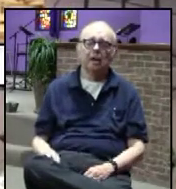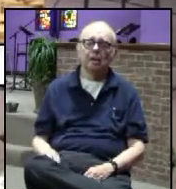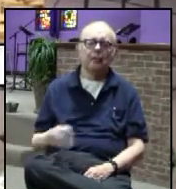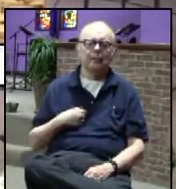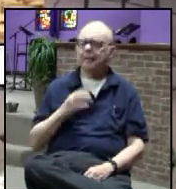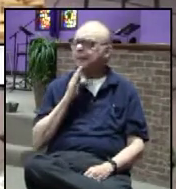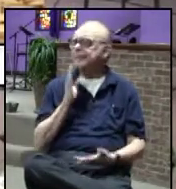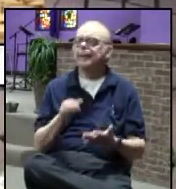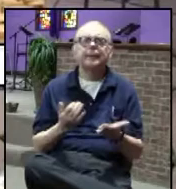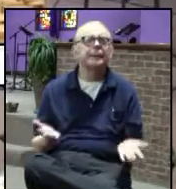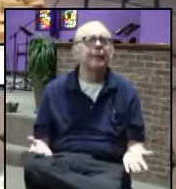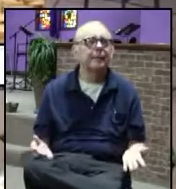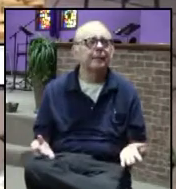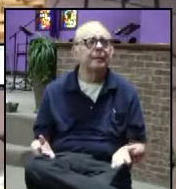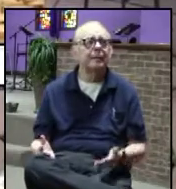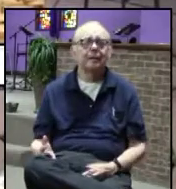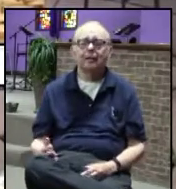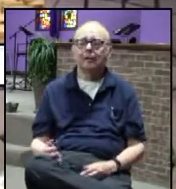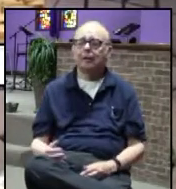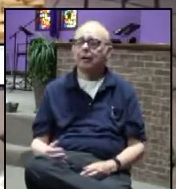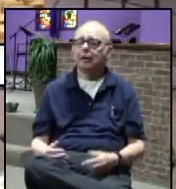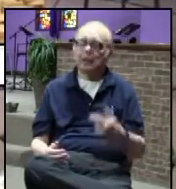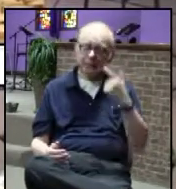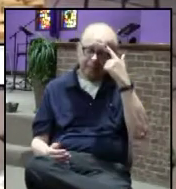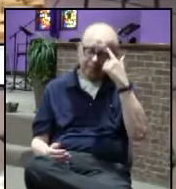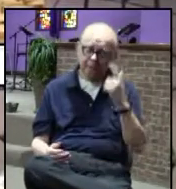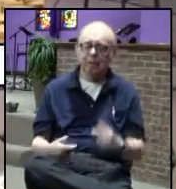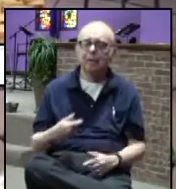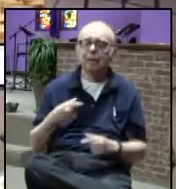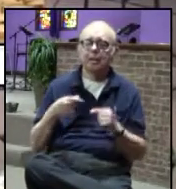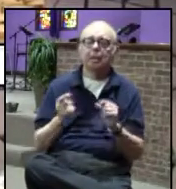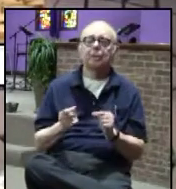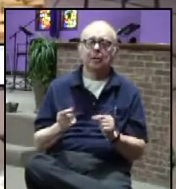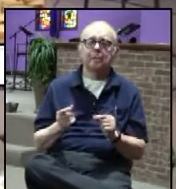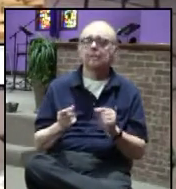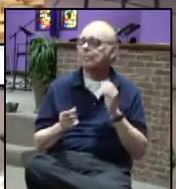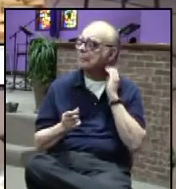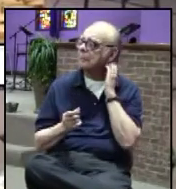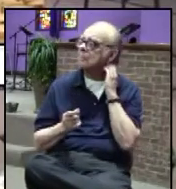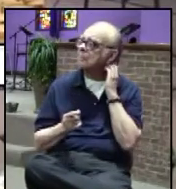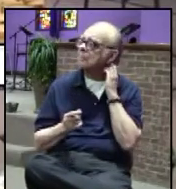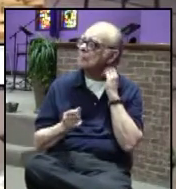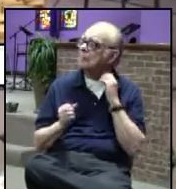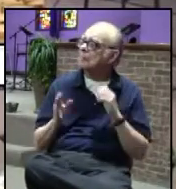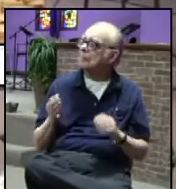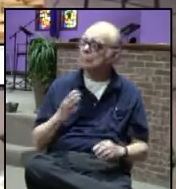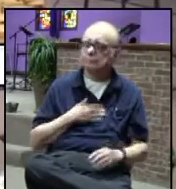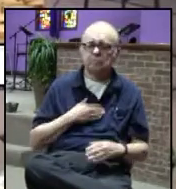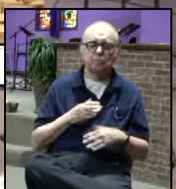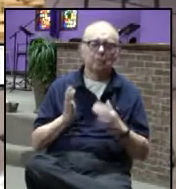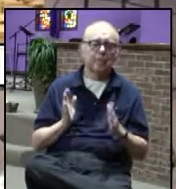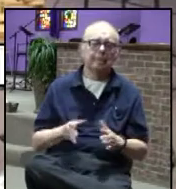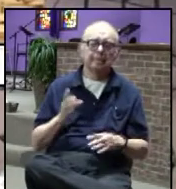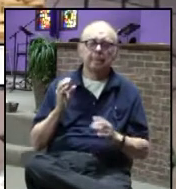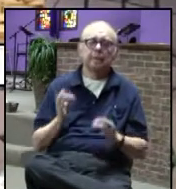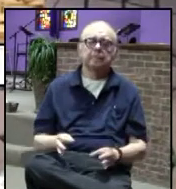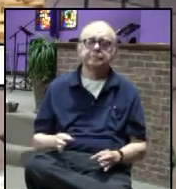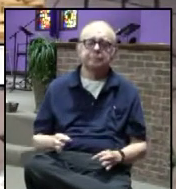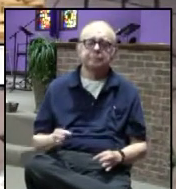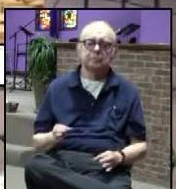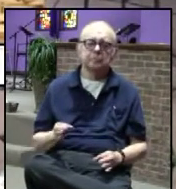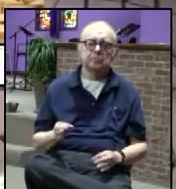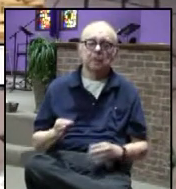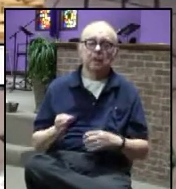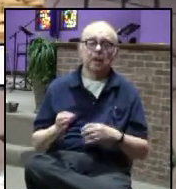about? I had no clue. Gardening. Yes, that's what it was. Thank you. So my neighbor next door decided he's going to